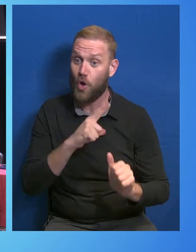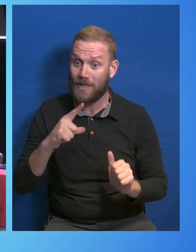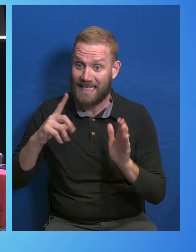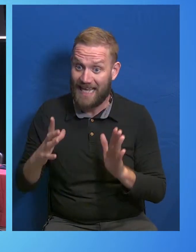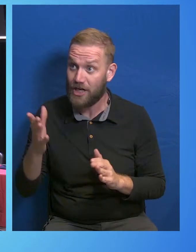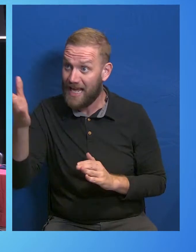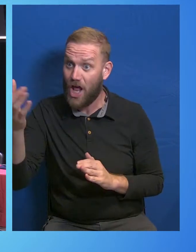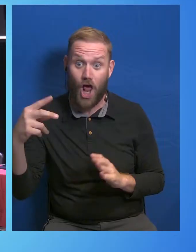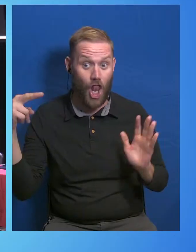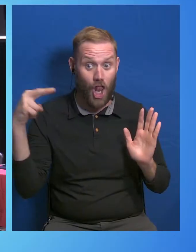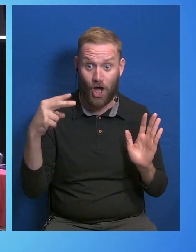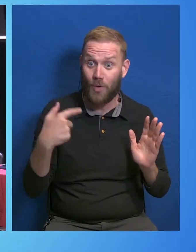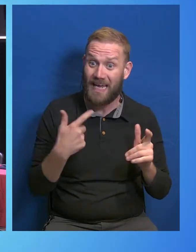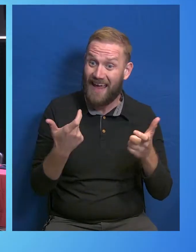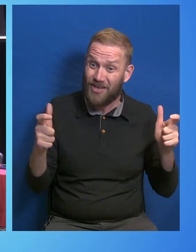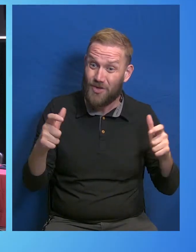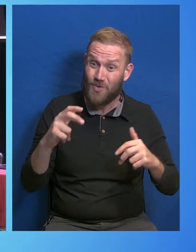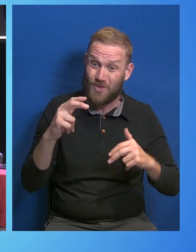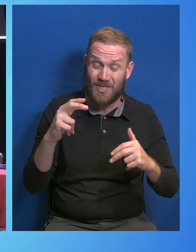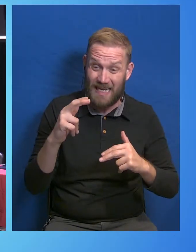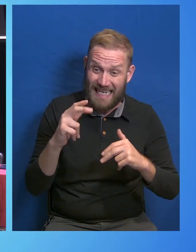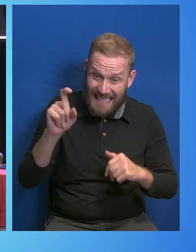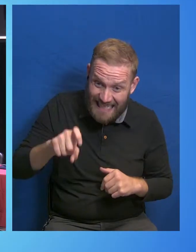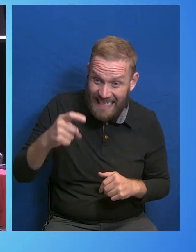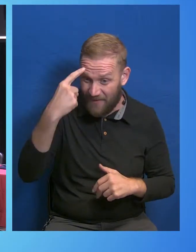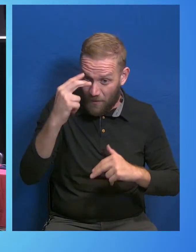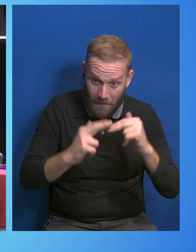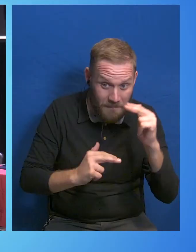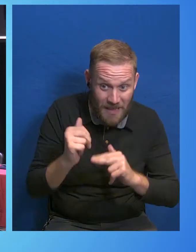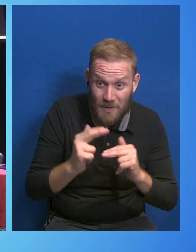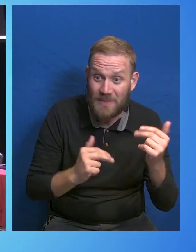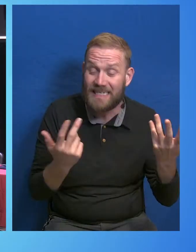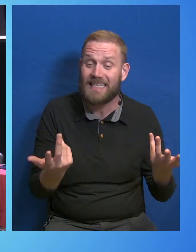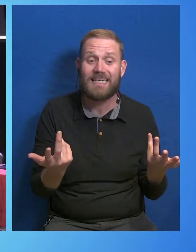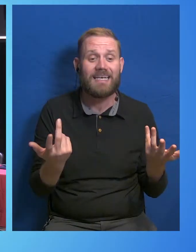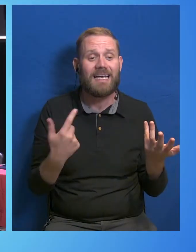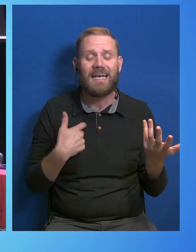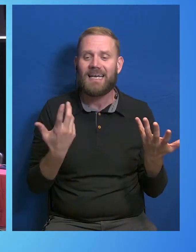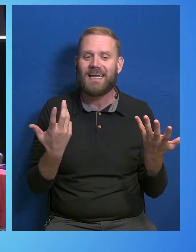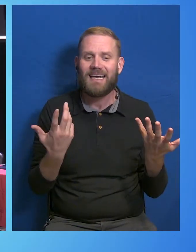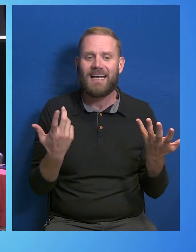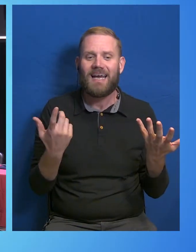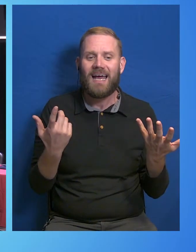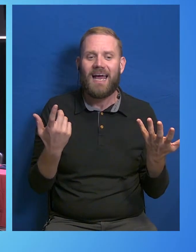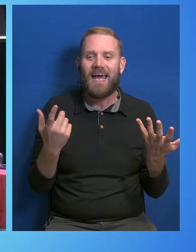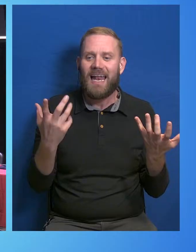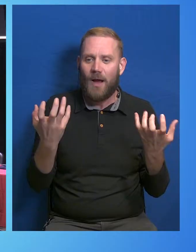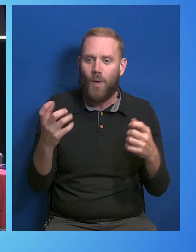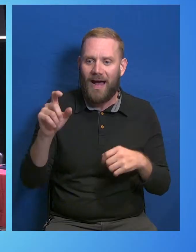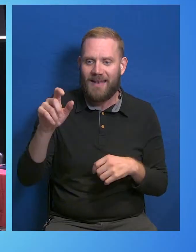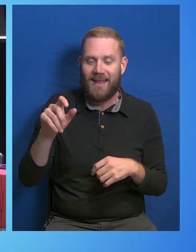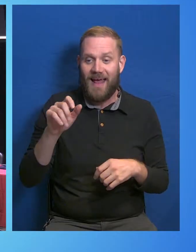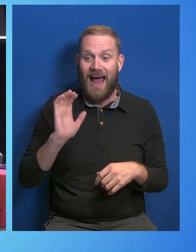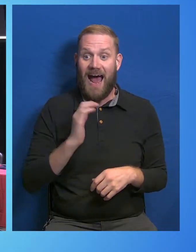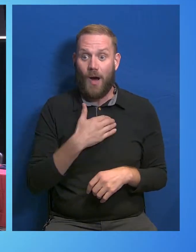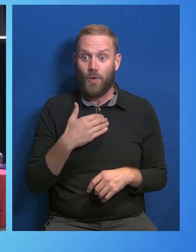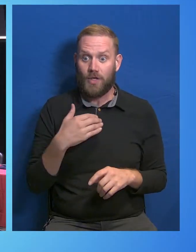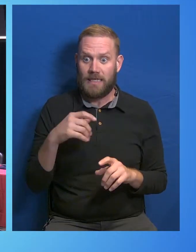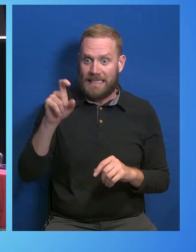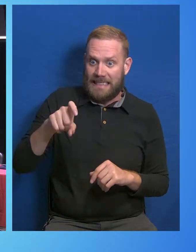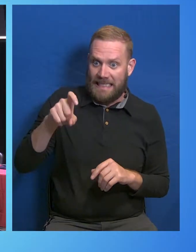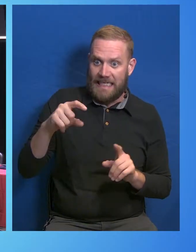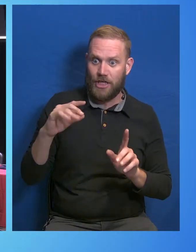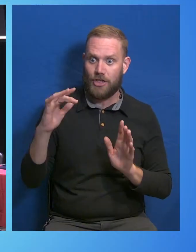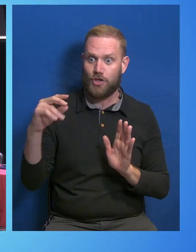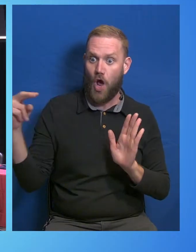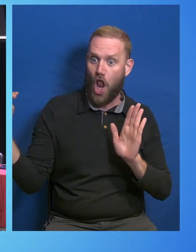buildings, but we got this huge need in the state that's hidden. And I want to get that need unhidden and make it